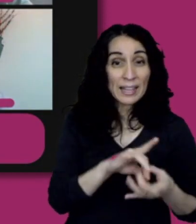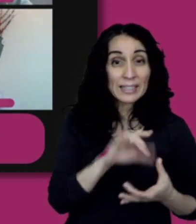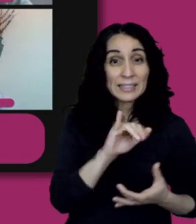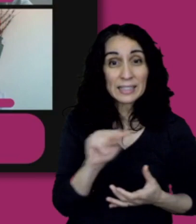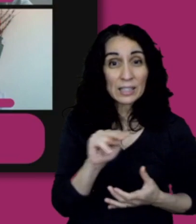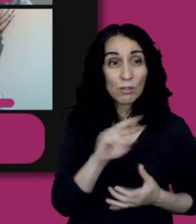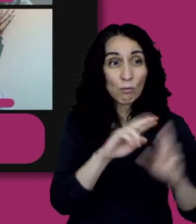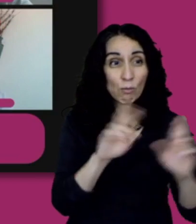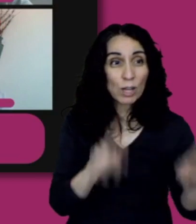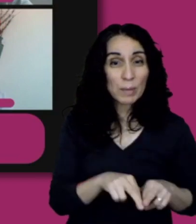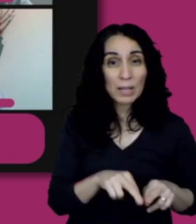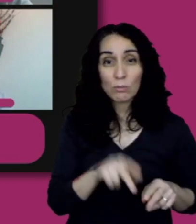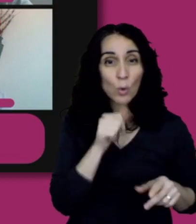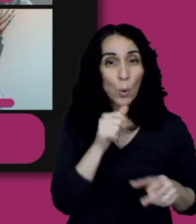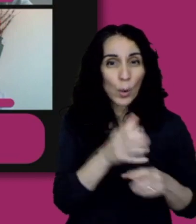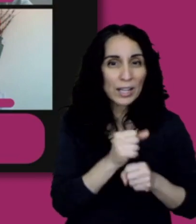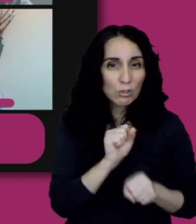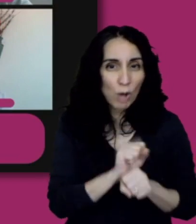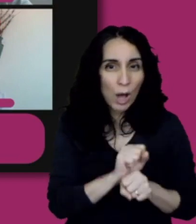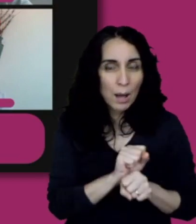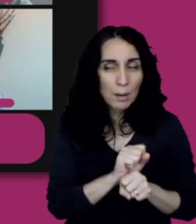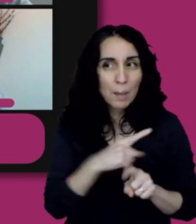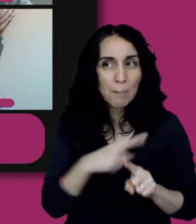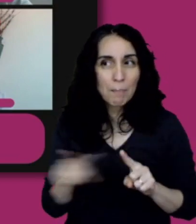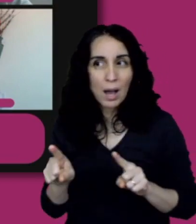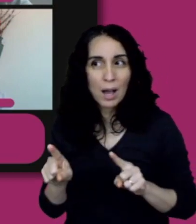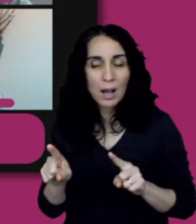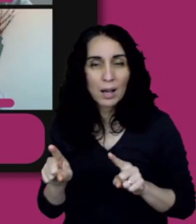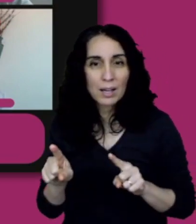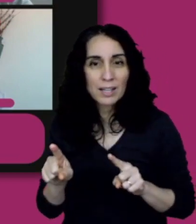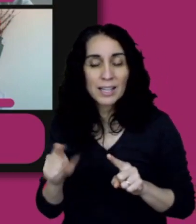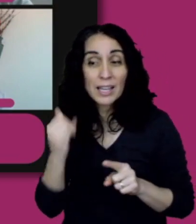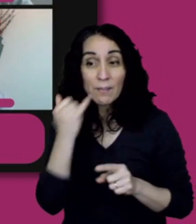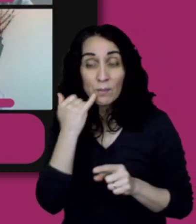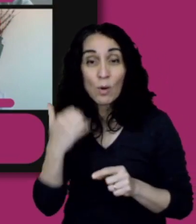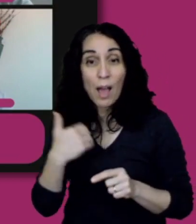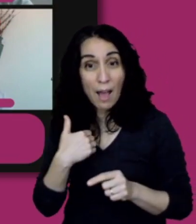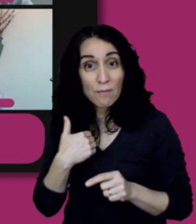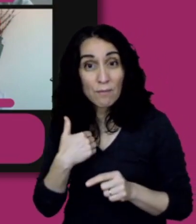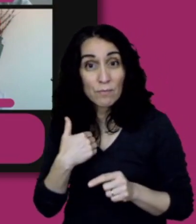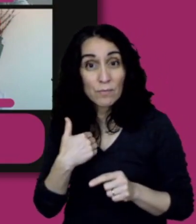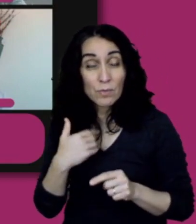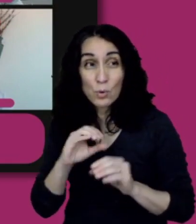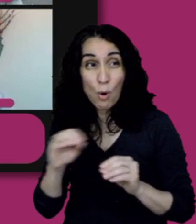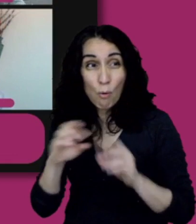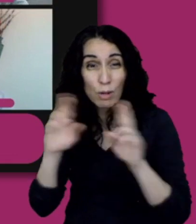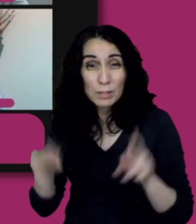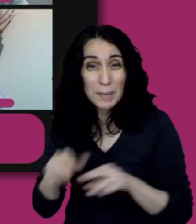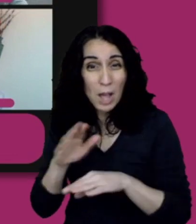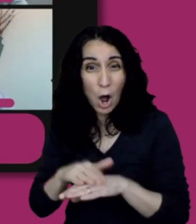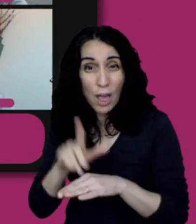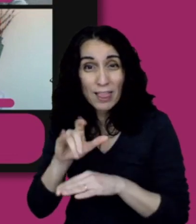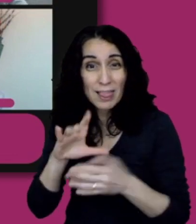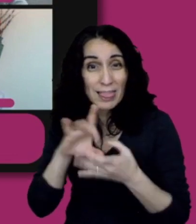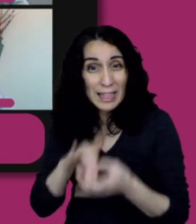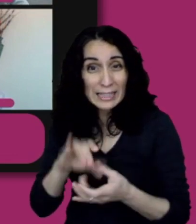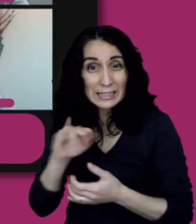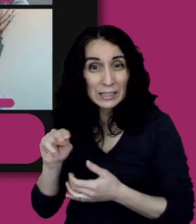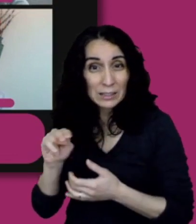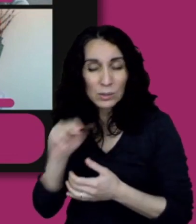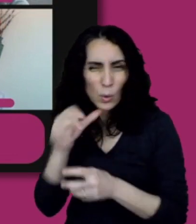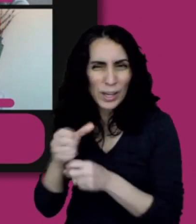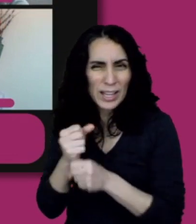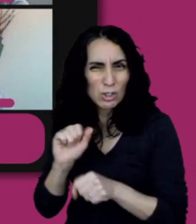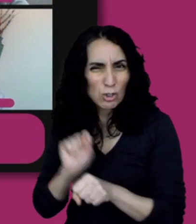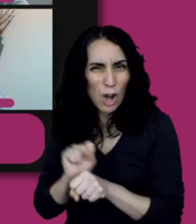resume, but you can't get a job without a LinkedIn resume. So a LinkedIn resume isn't going to get you a job, but if your resume isn't on LinkedIn, you're